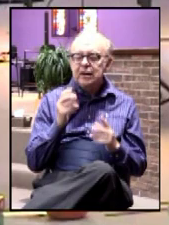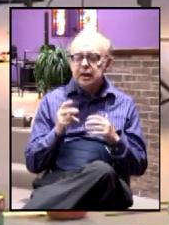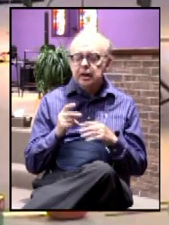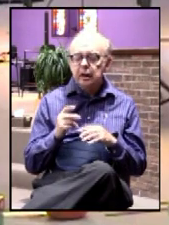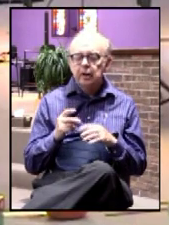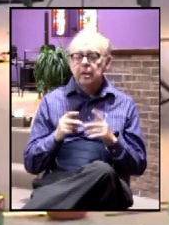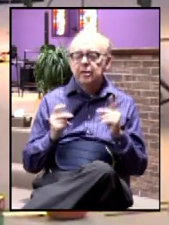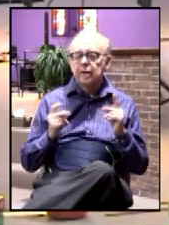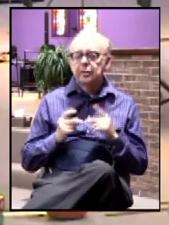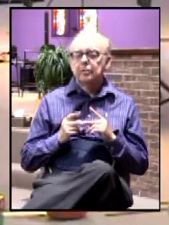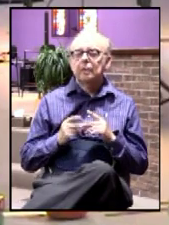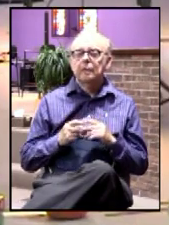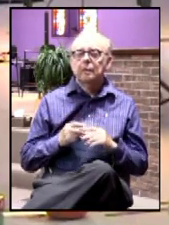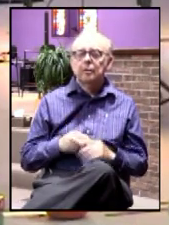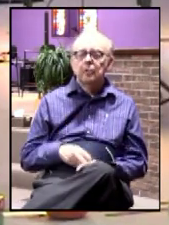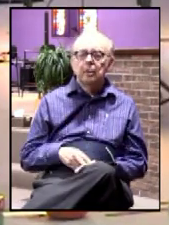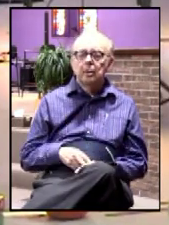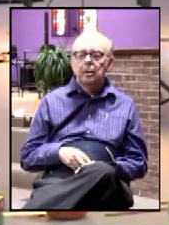desert.